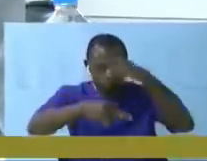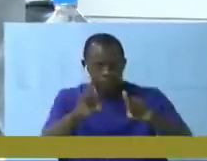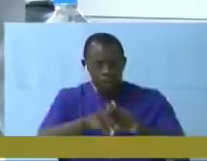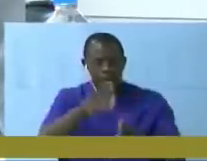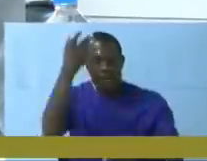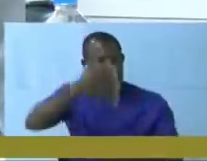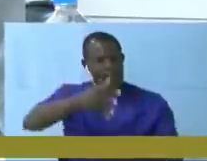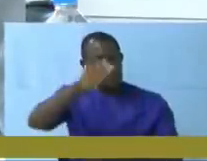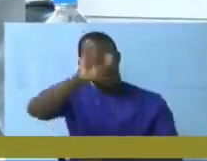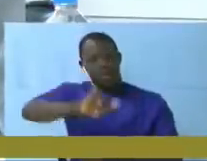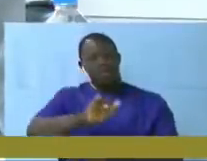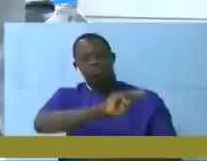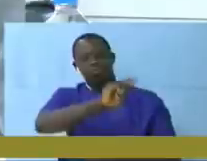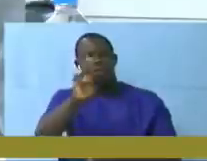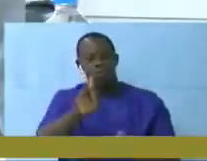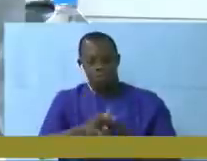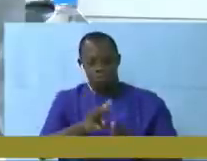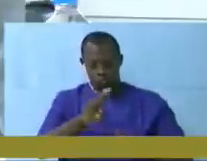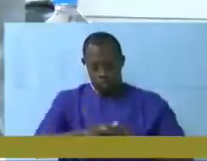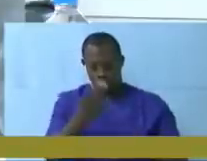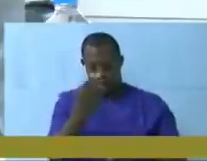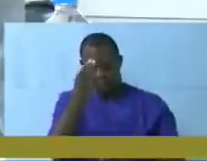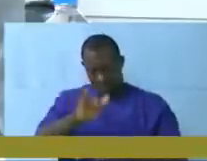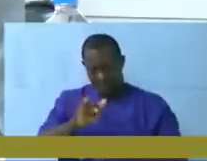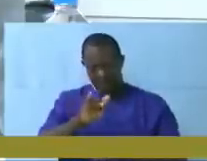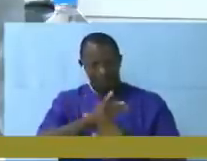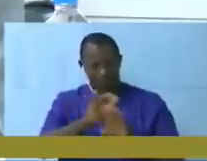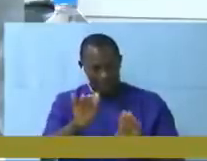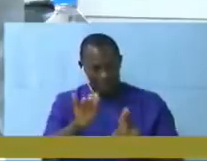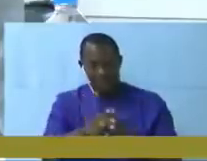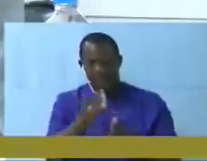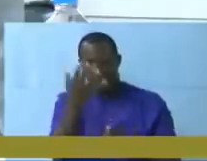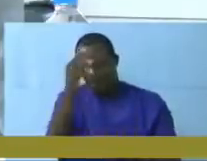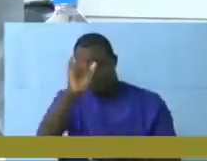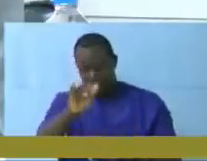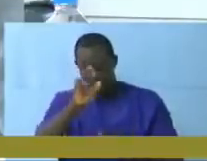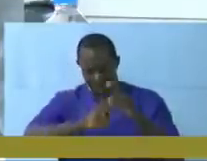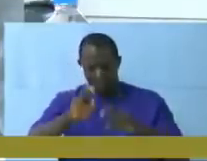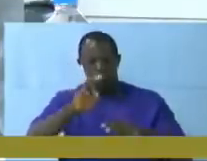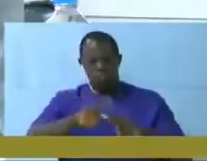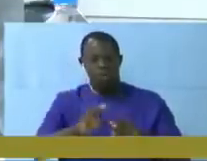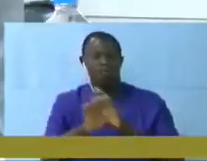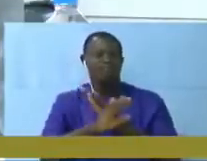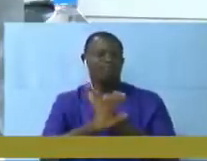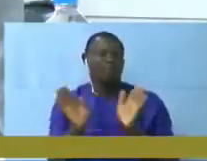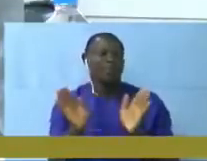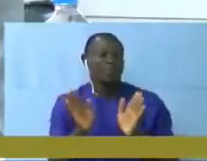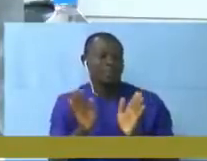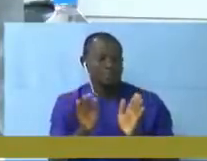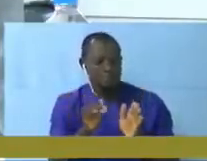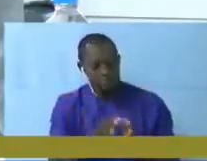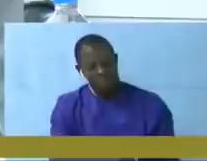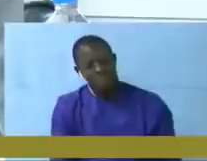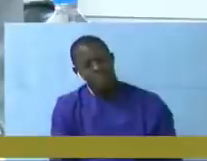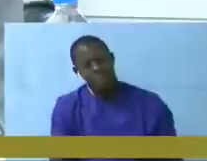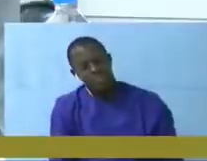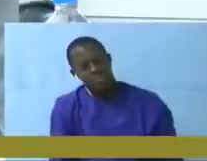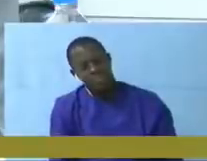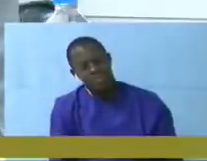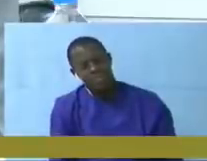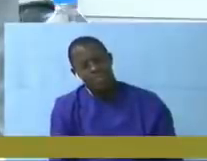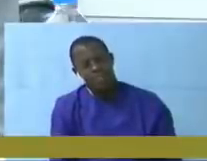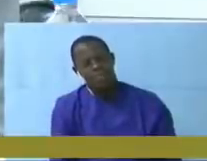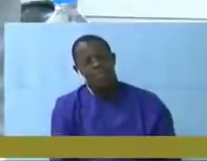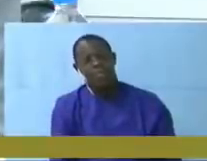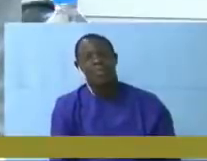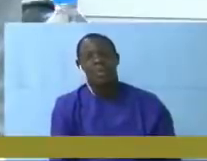la nga tok lu wessu ñaari mandat yi juromi at mo xamna mandat yi dañ topalante wala dafa am lu dox ci digante bi.